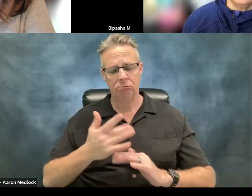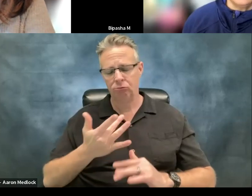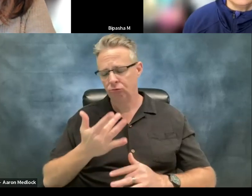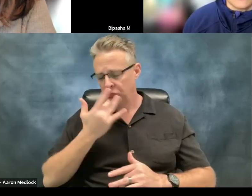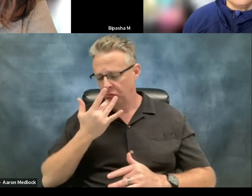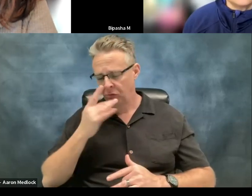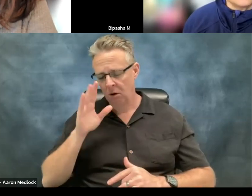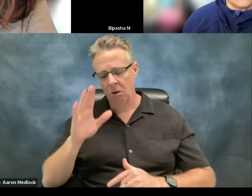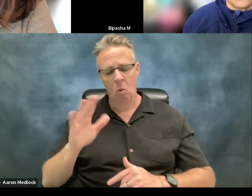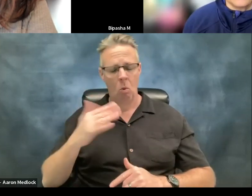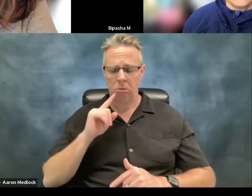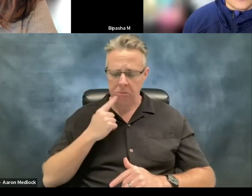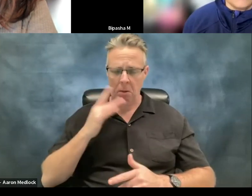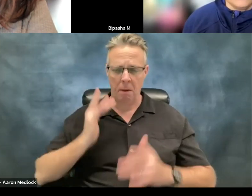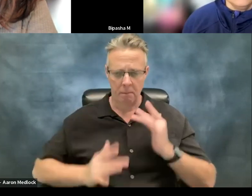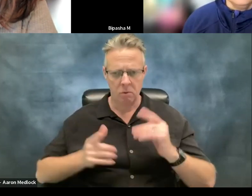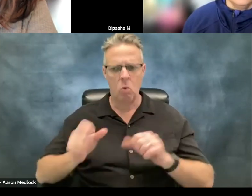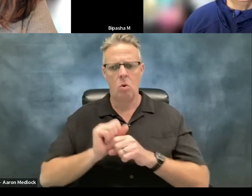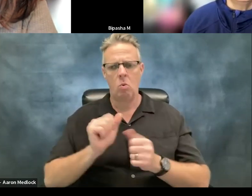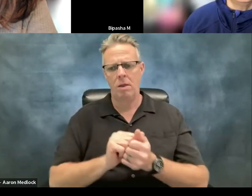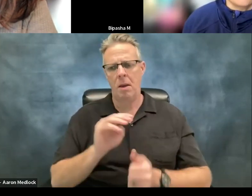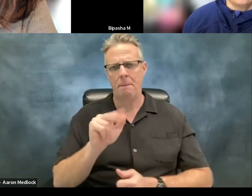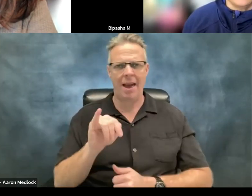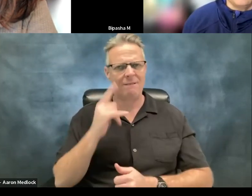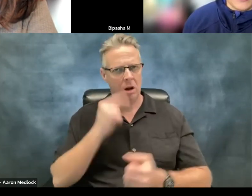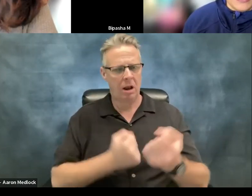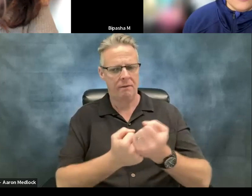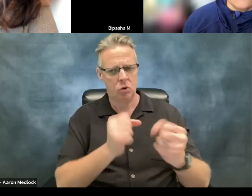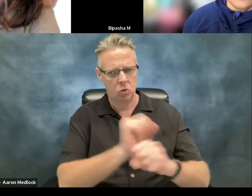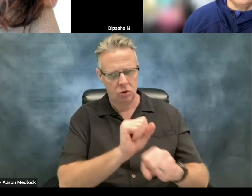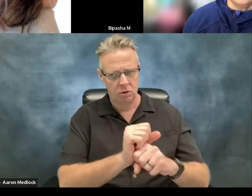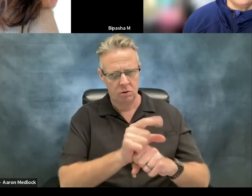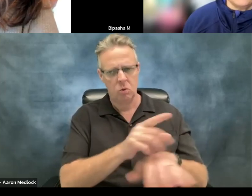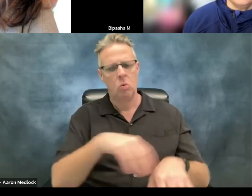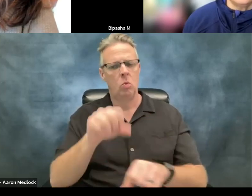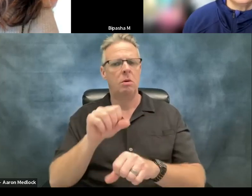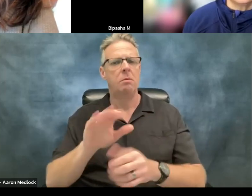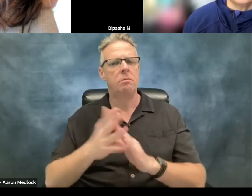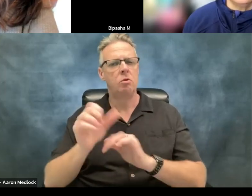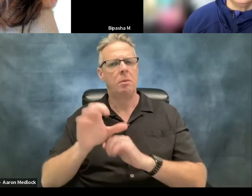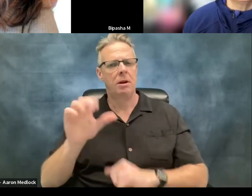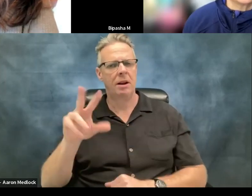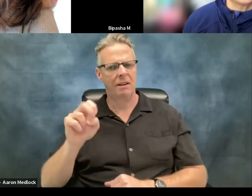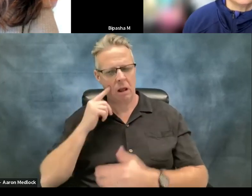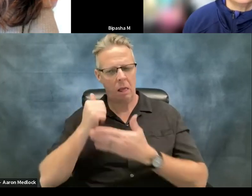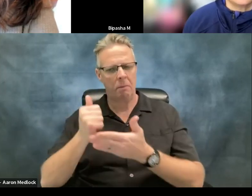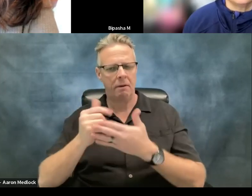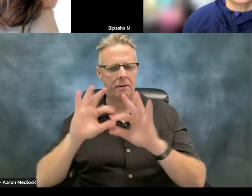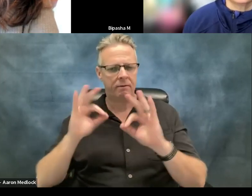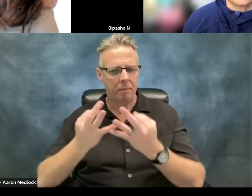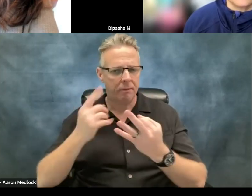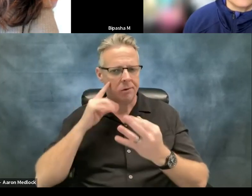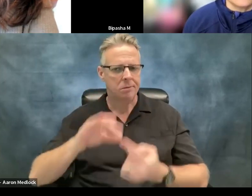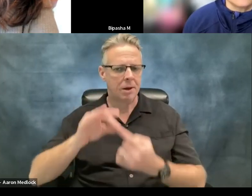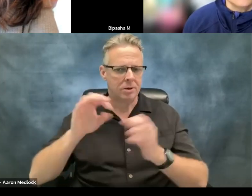disorder, she began advocacy work with NAMI and took a job at PAVE, helping families whose children need special